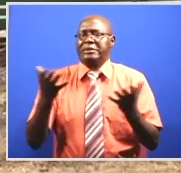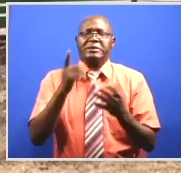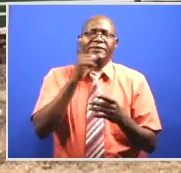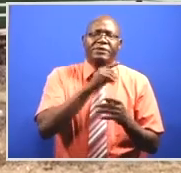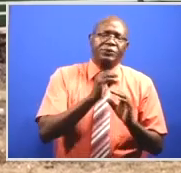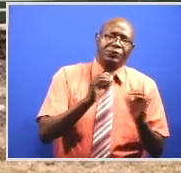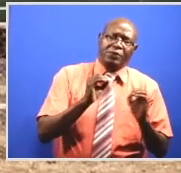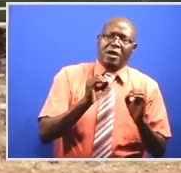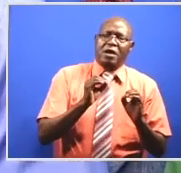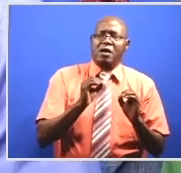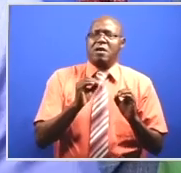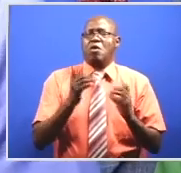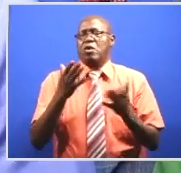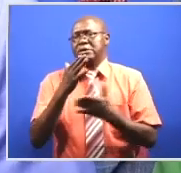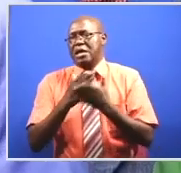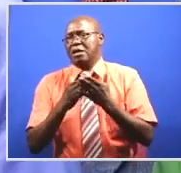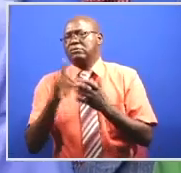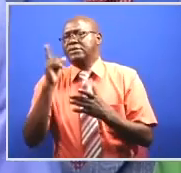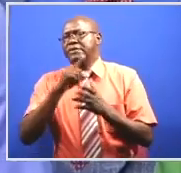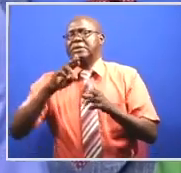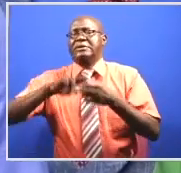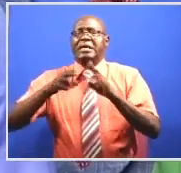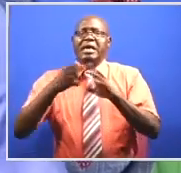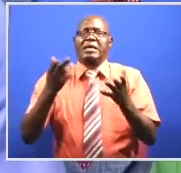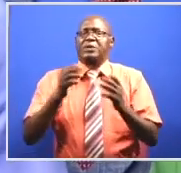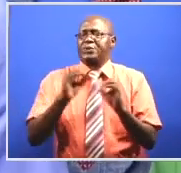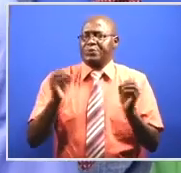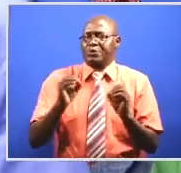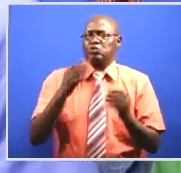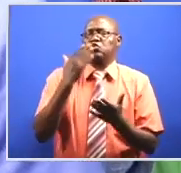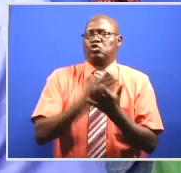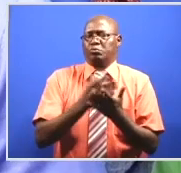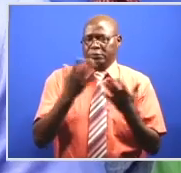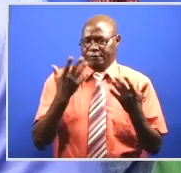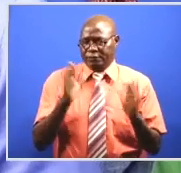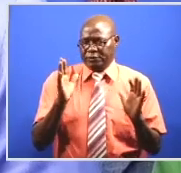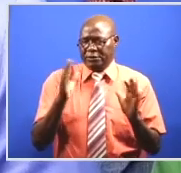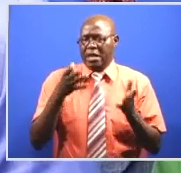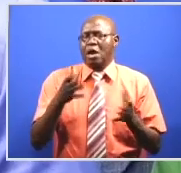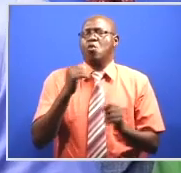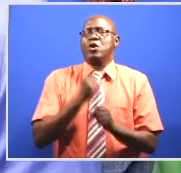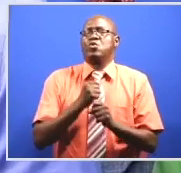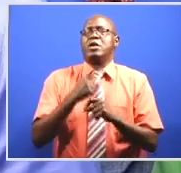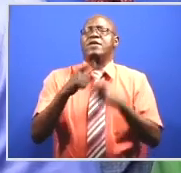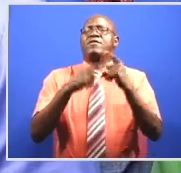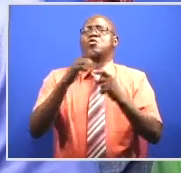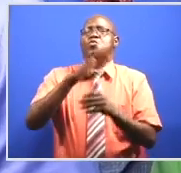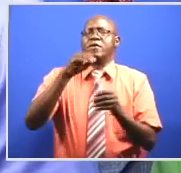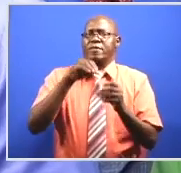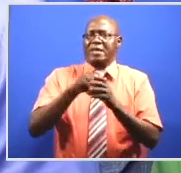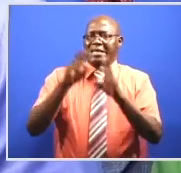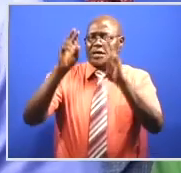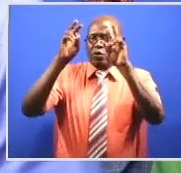ambazo zinaisha, zinaisha bila kuwa ile standard inayotakikana. We have stopped all that and now we are doing developments within the context of